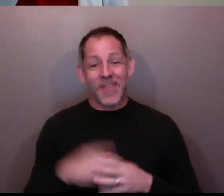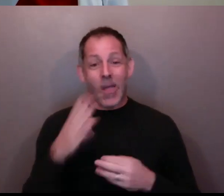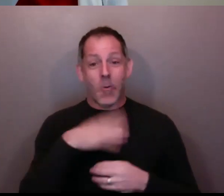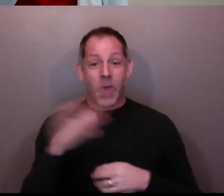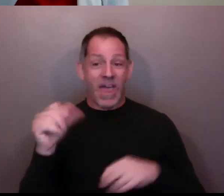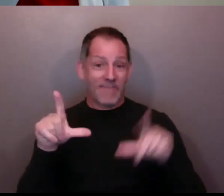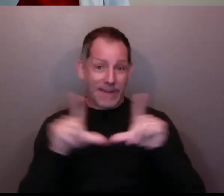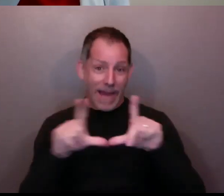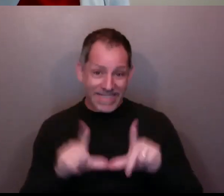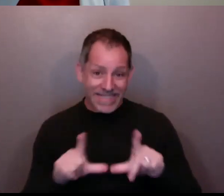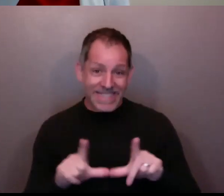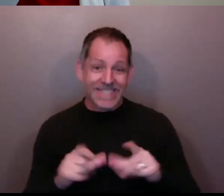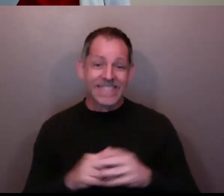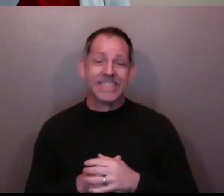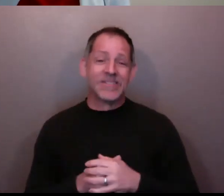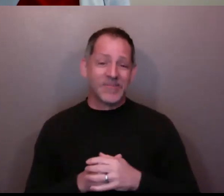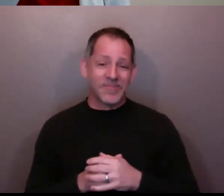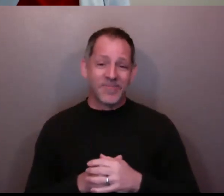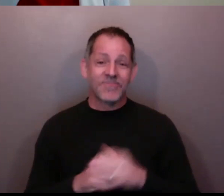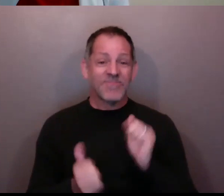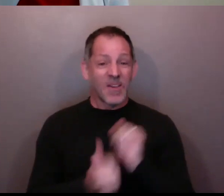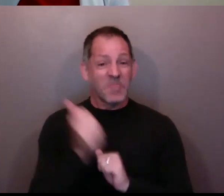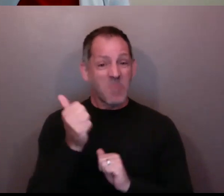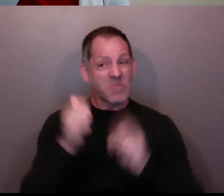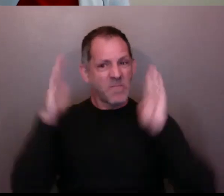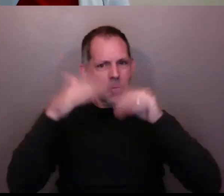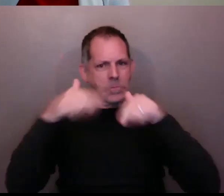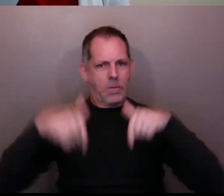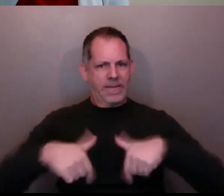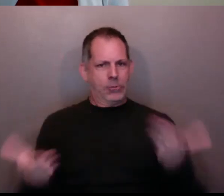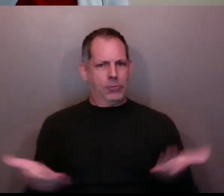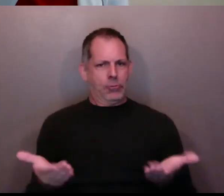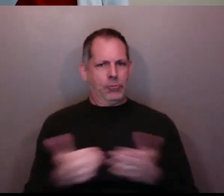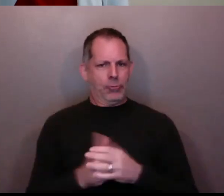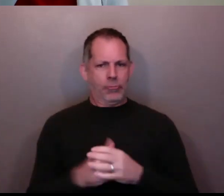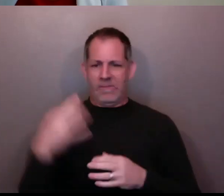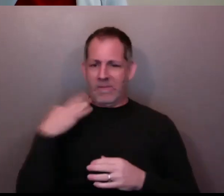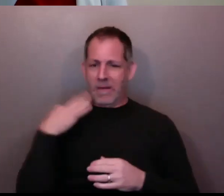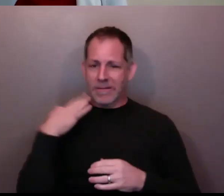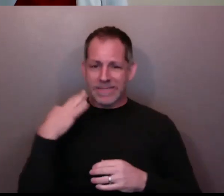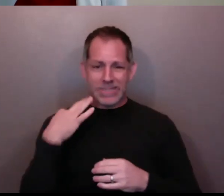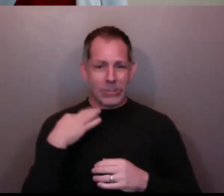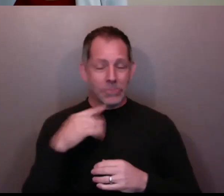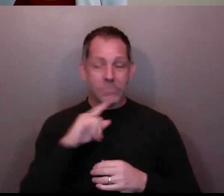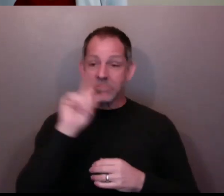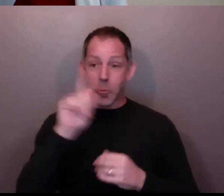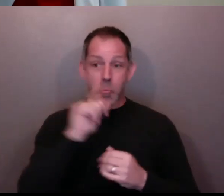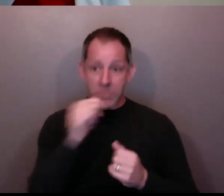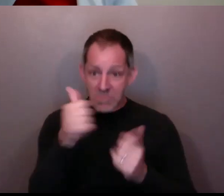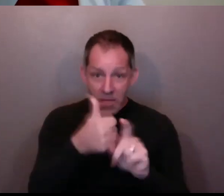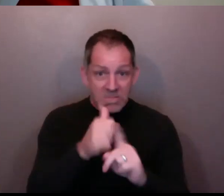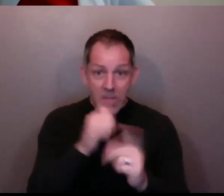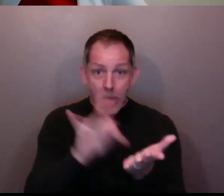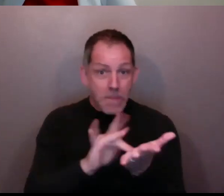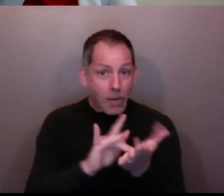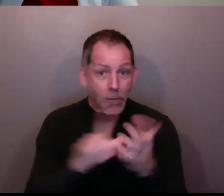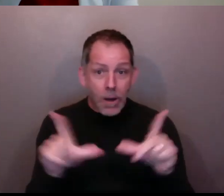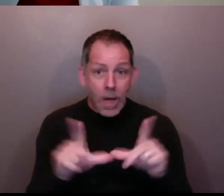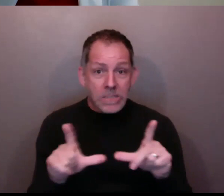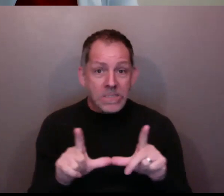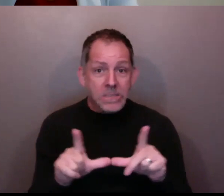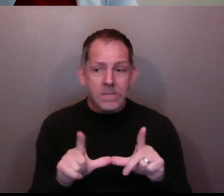most of the people that are volunteers are not medically licensed, and they do amazing work.